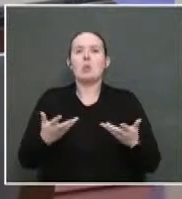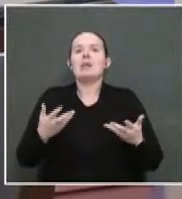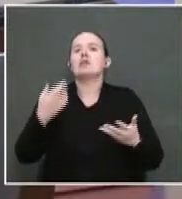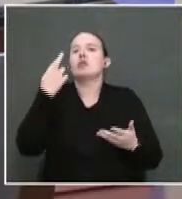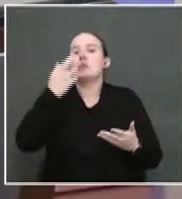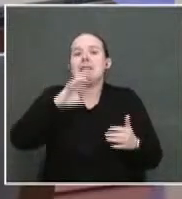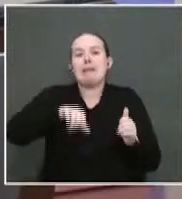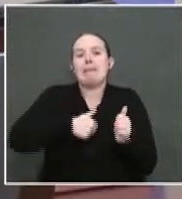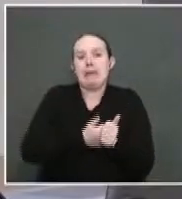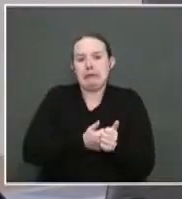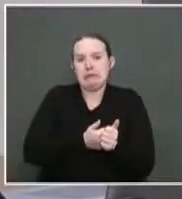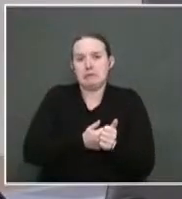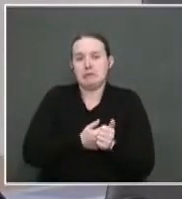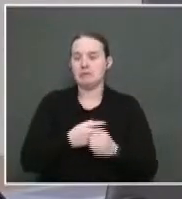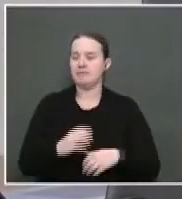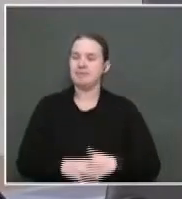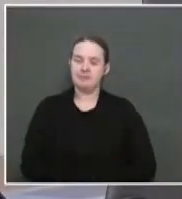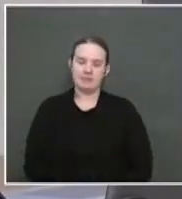this? And we